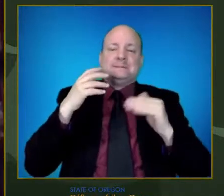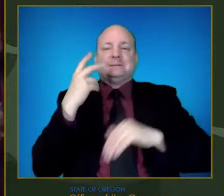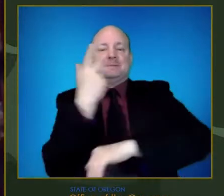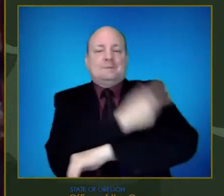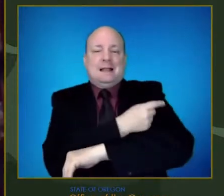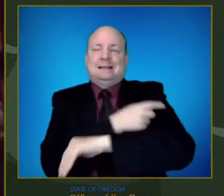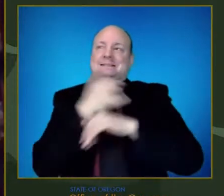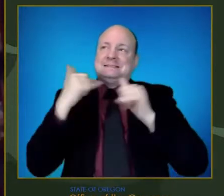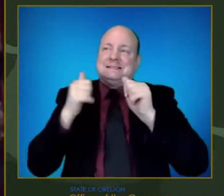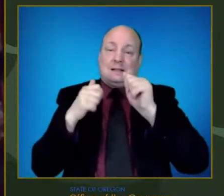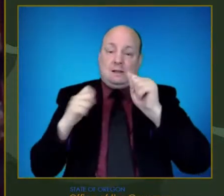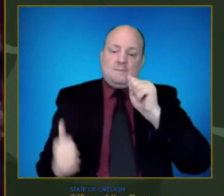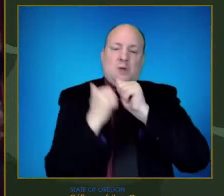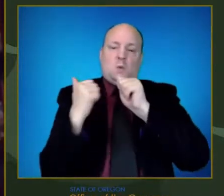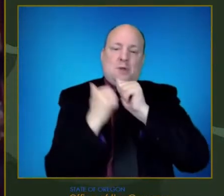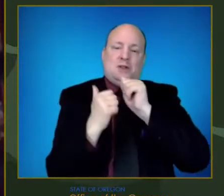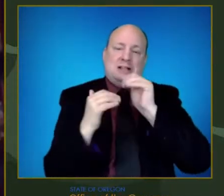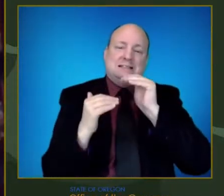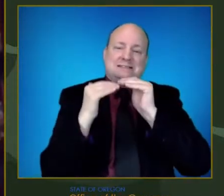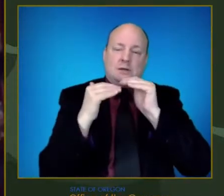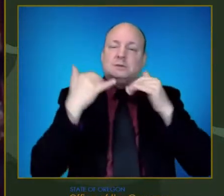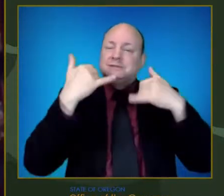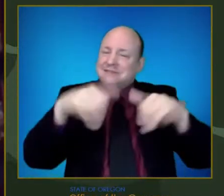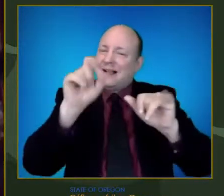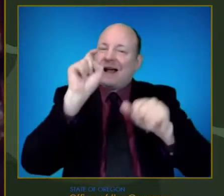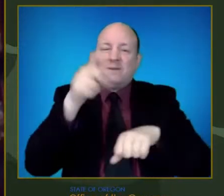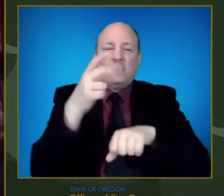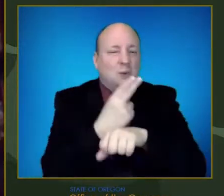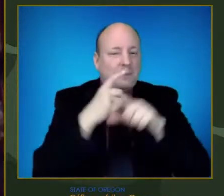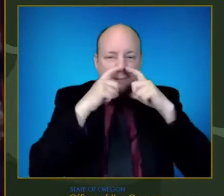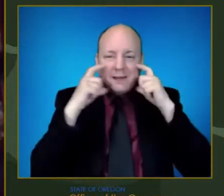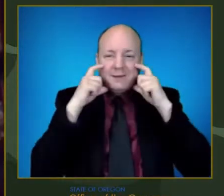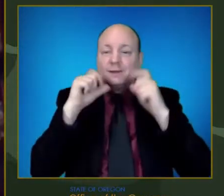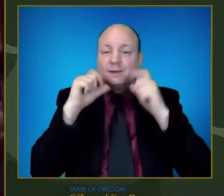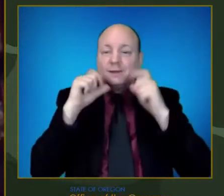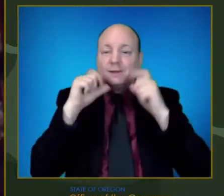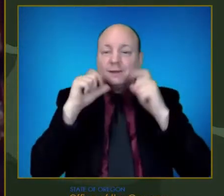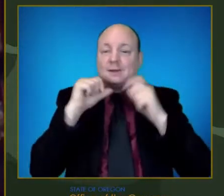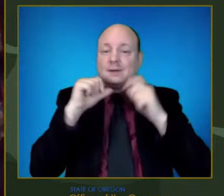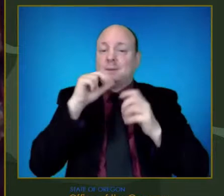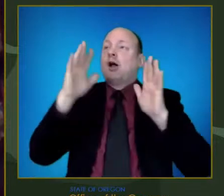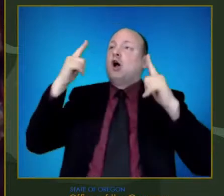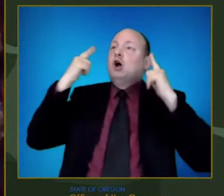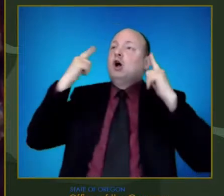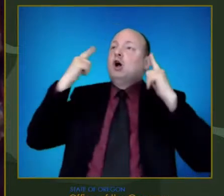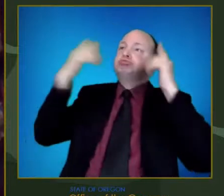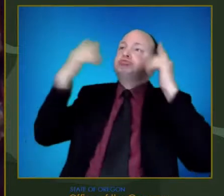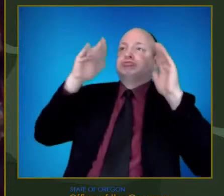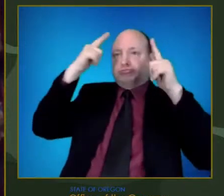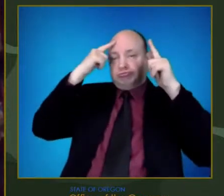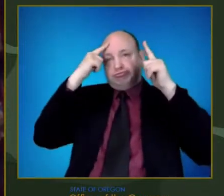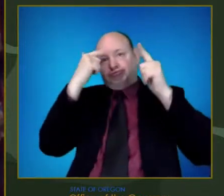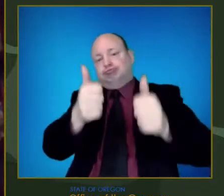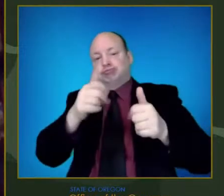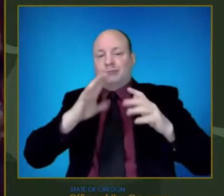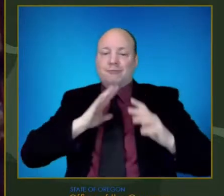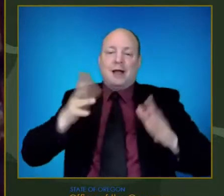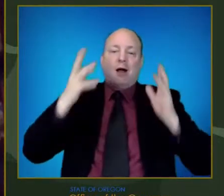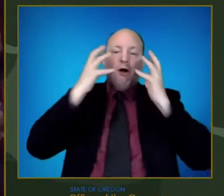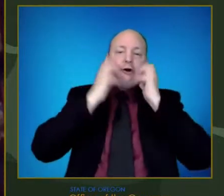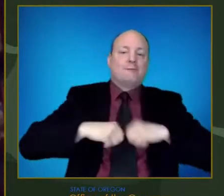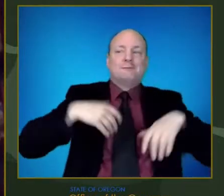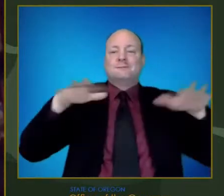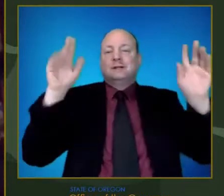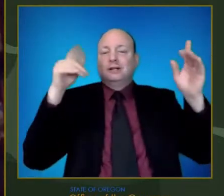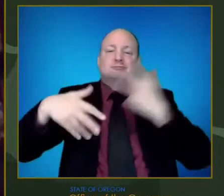We cannot cede our momentum to this virus. Among the welcoming wave of the reopenings we are seeing in many communities is